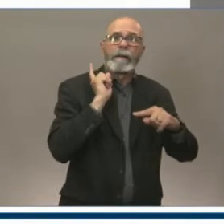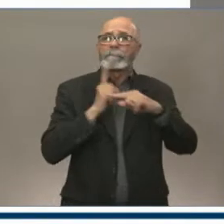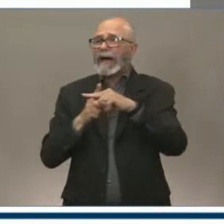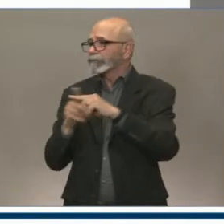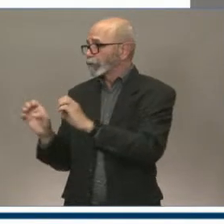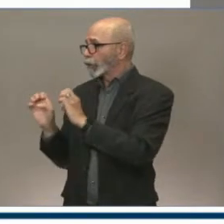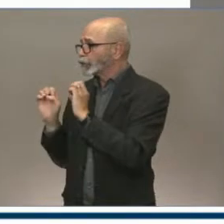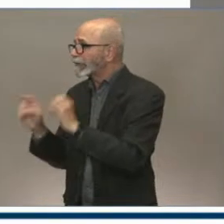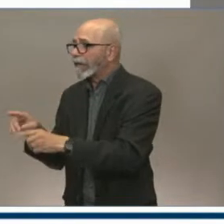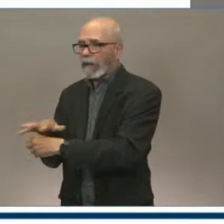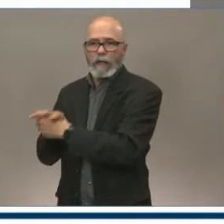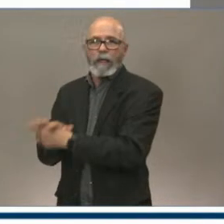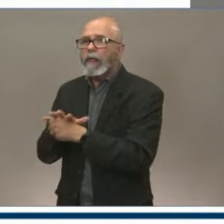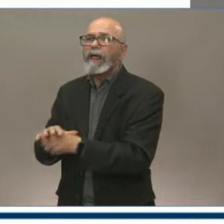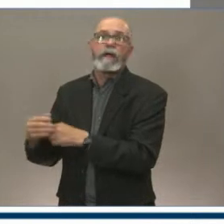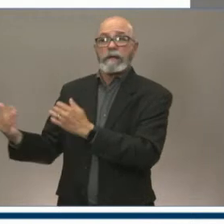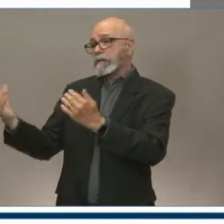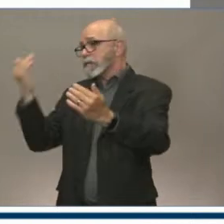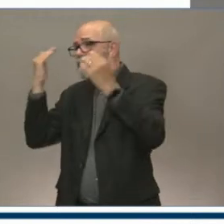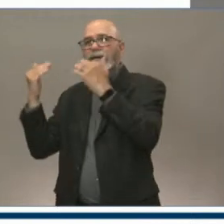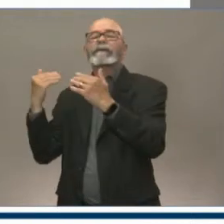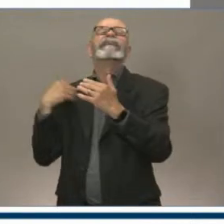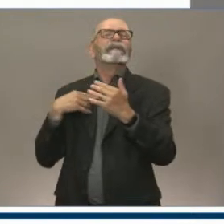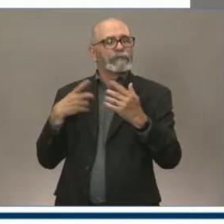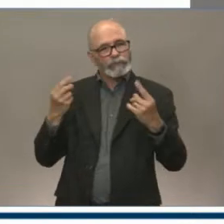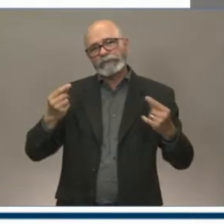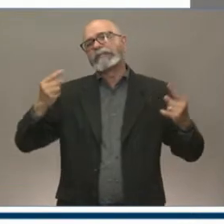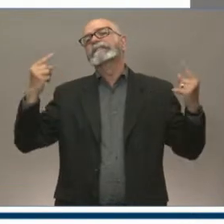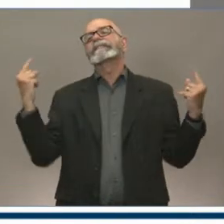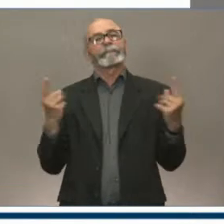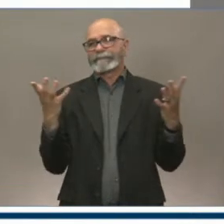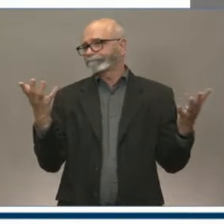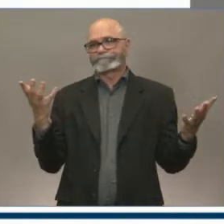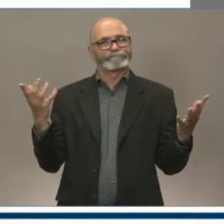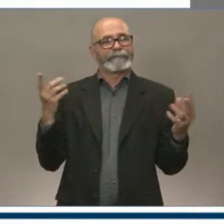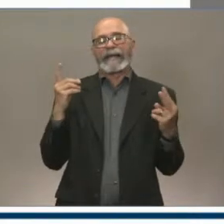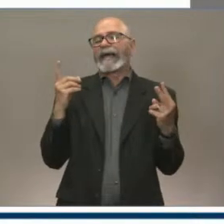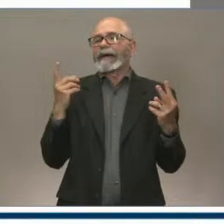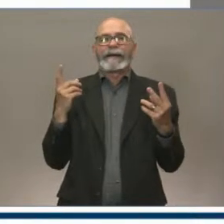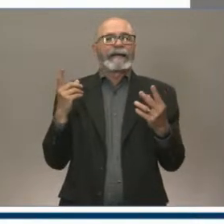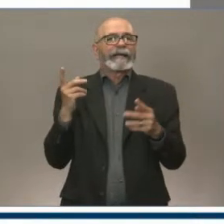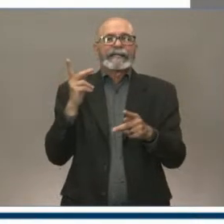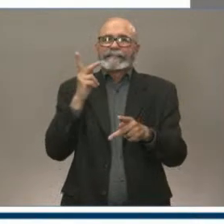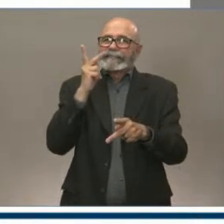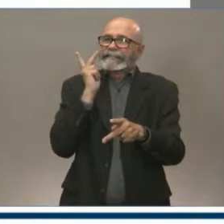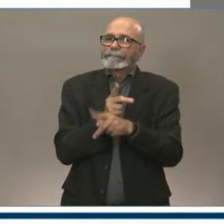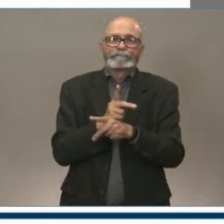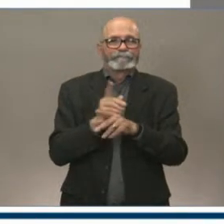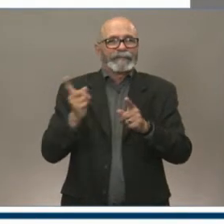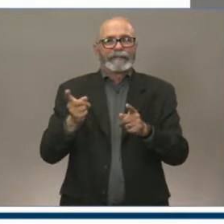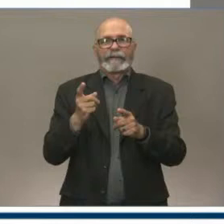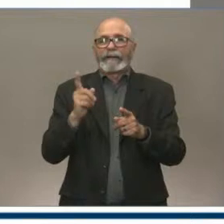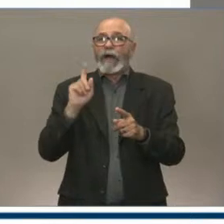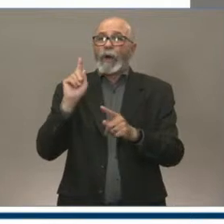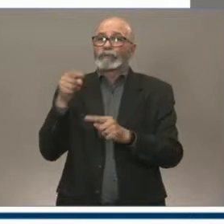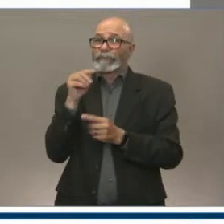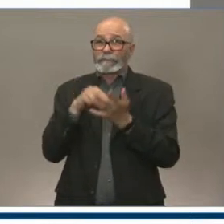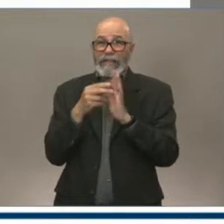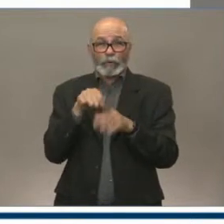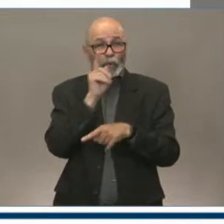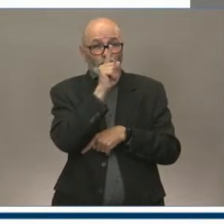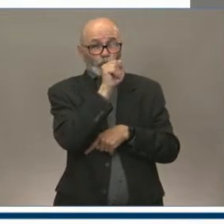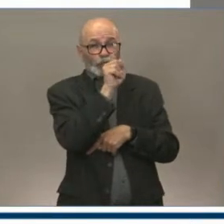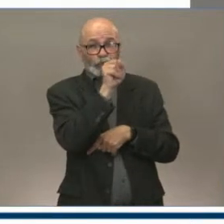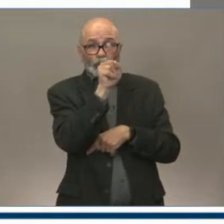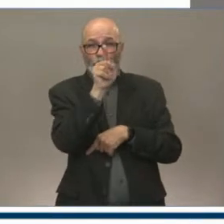out in front of this again. But again, I keep coming back to every Nova Scotian then has to take this extremely